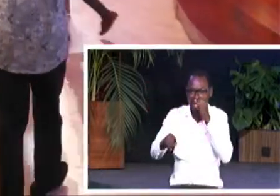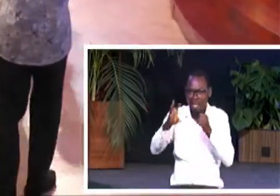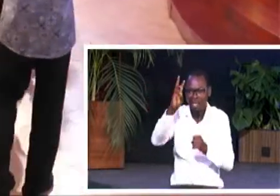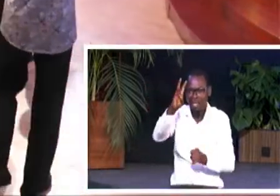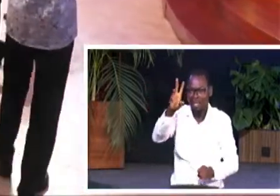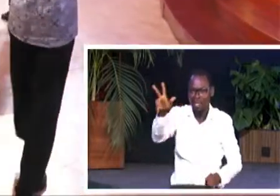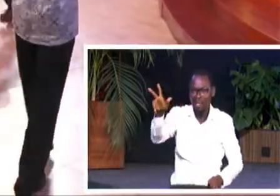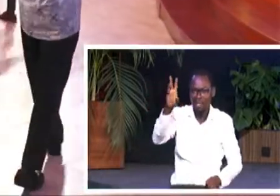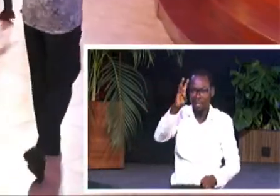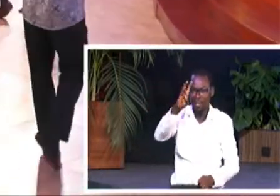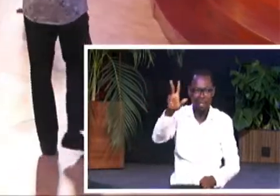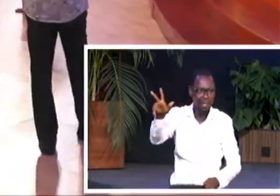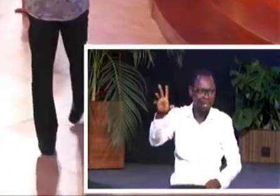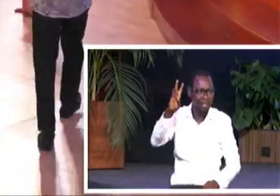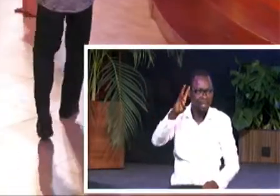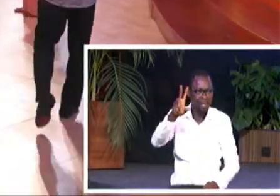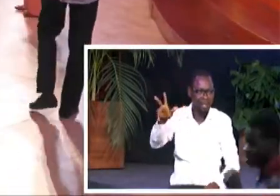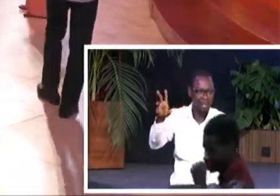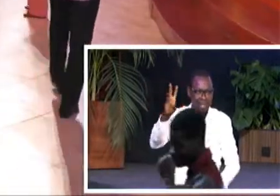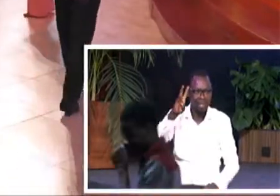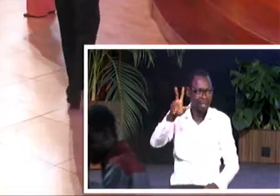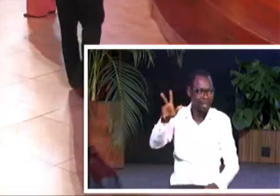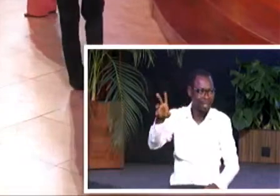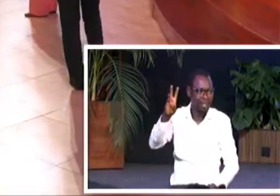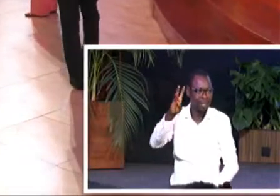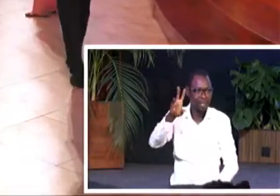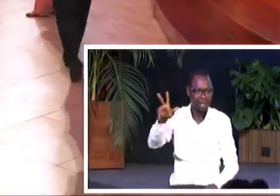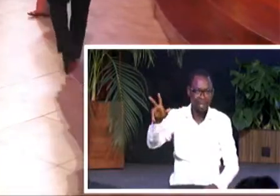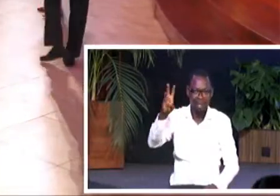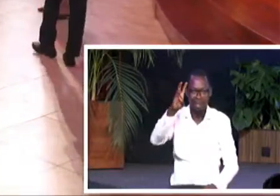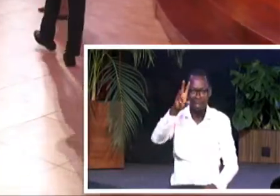Aha, all of you are back.